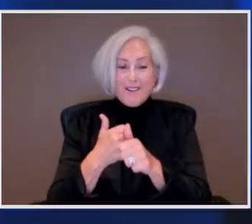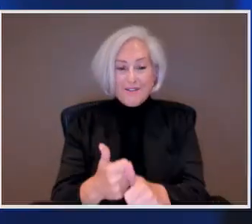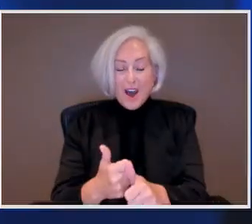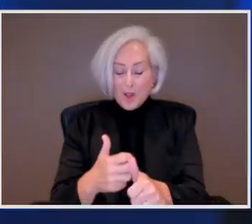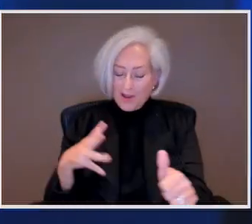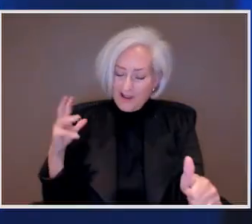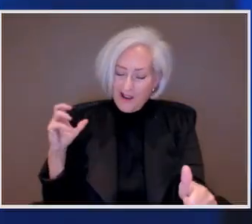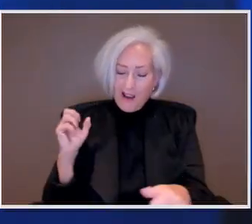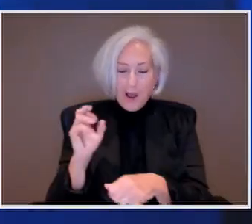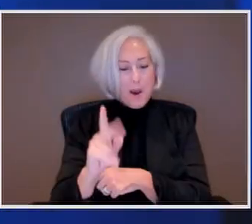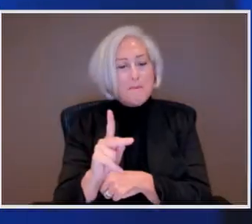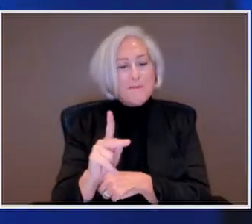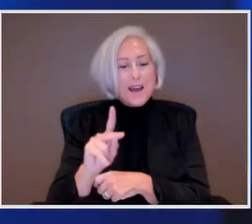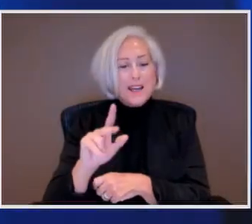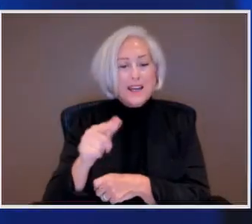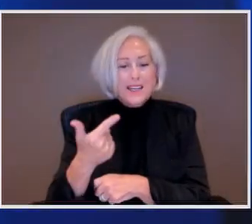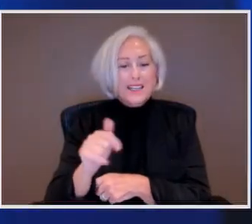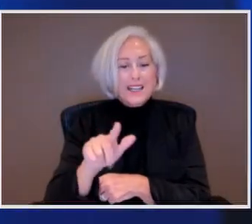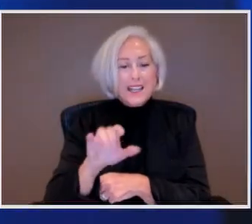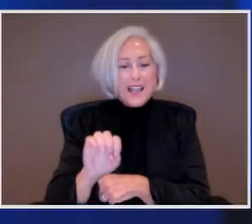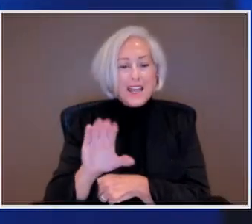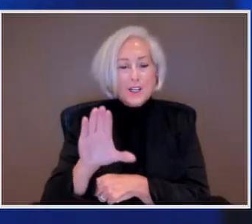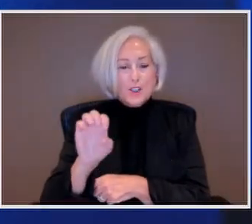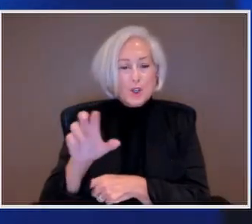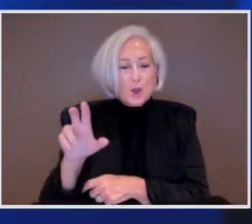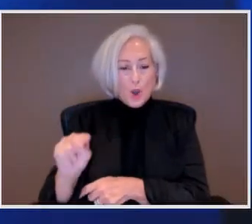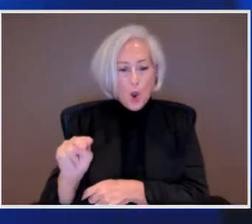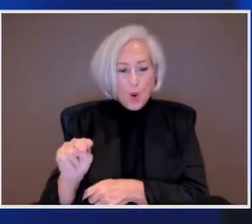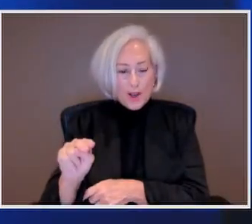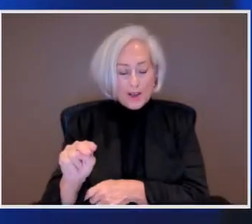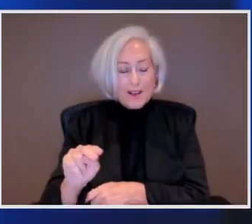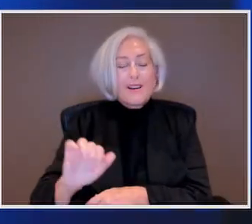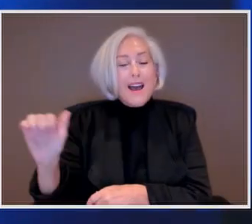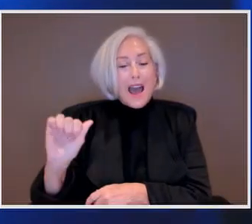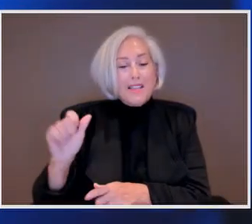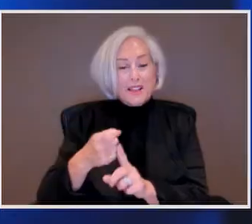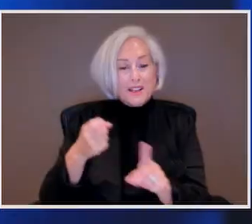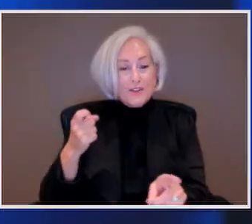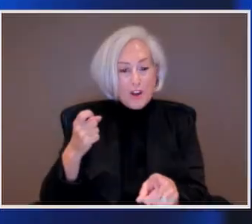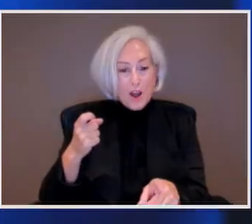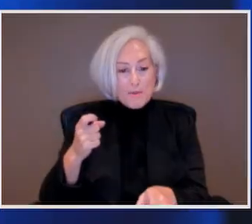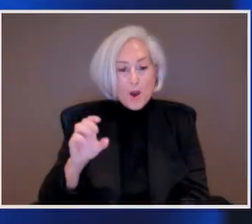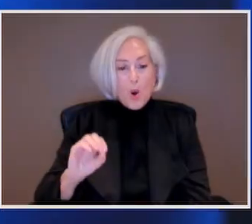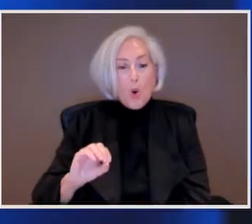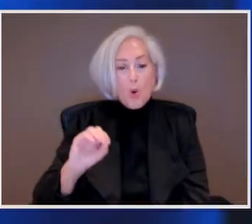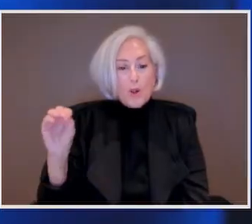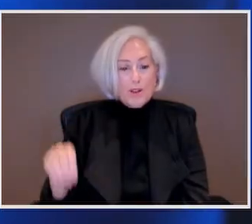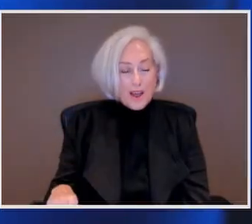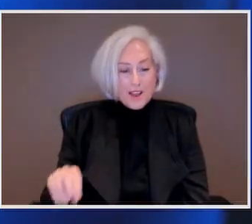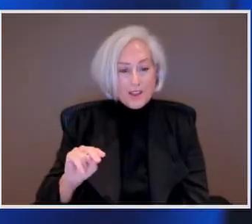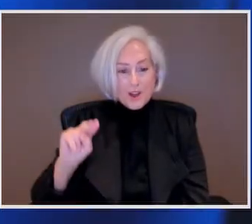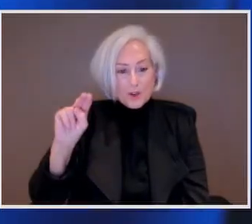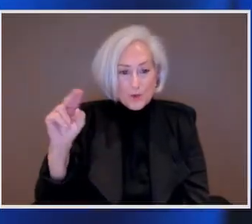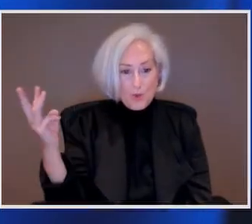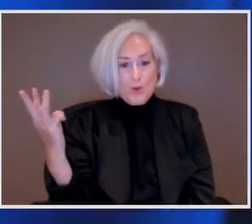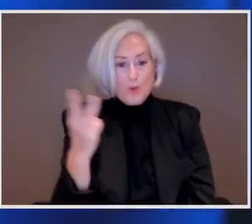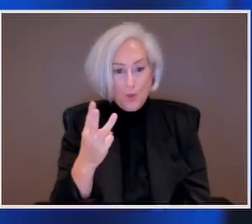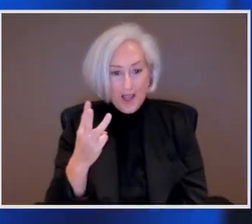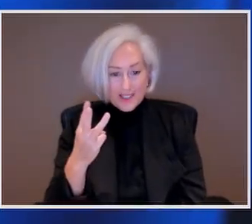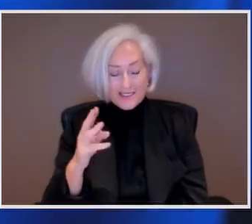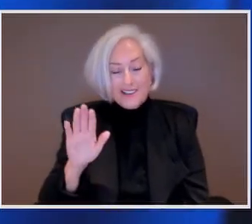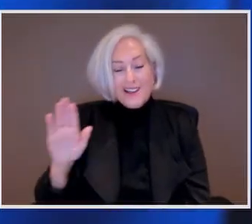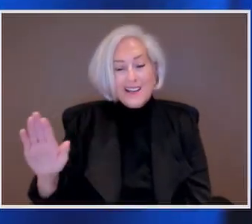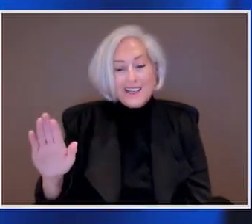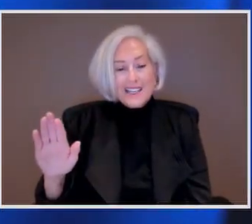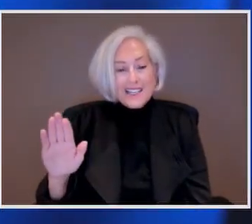a multi-sport athlete at Olathe Northwest whose season came to an abrupt end after a major injury. Here